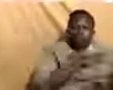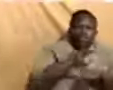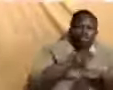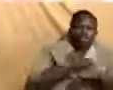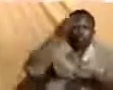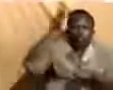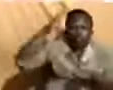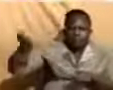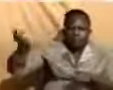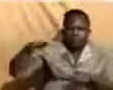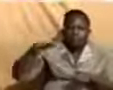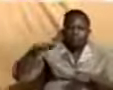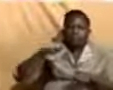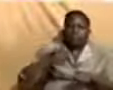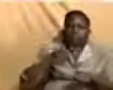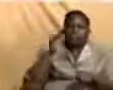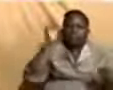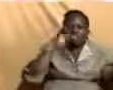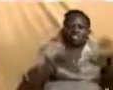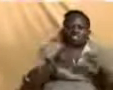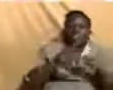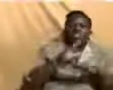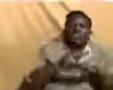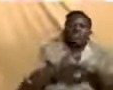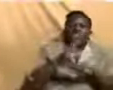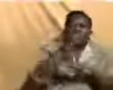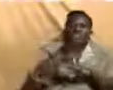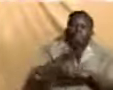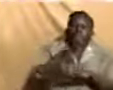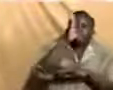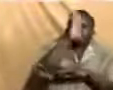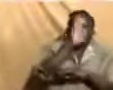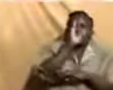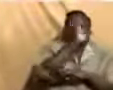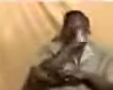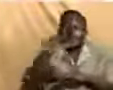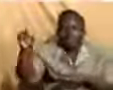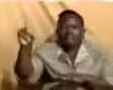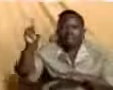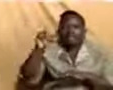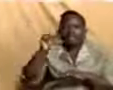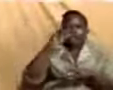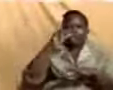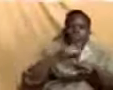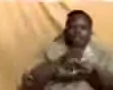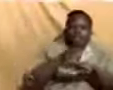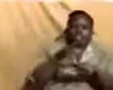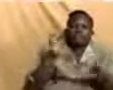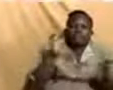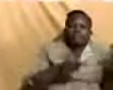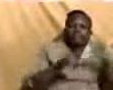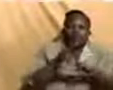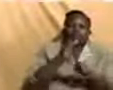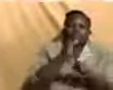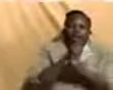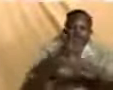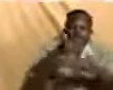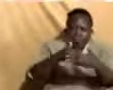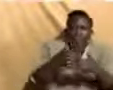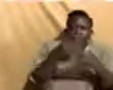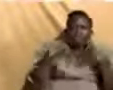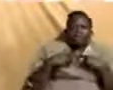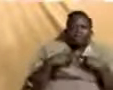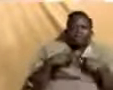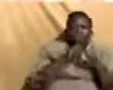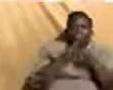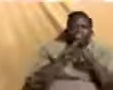on a bill. They don't vote on multiple questions, they vote on a bill. In a referendum, it is a bill that is put before the people, and they